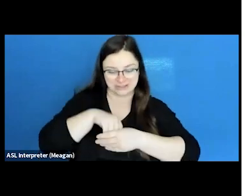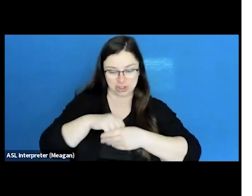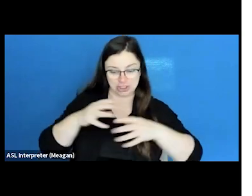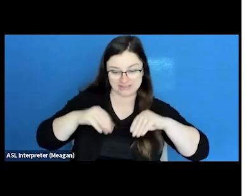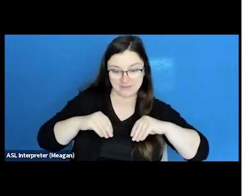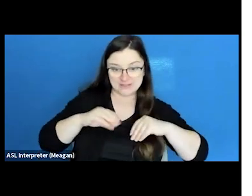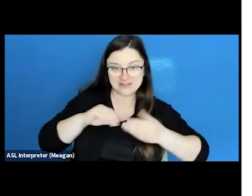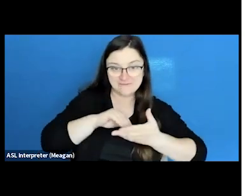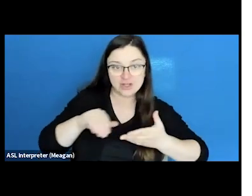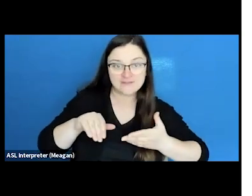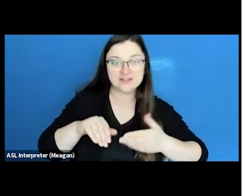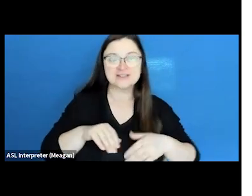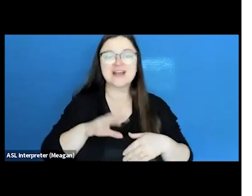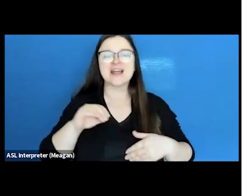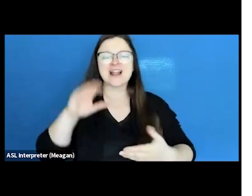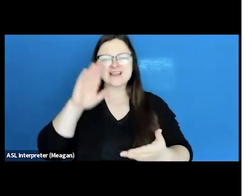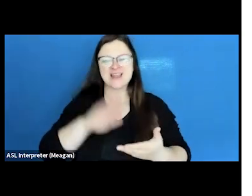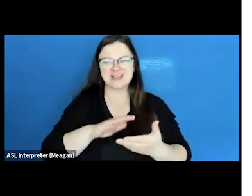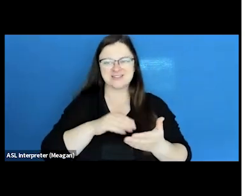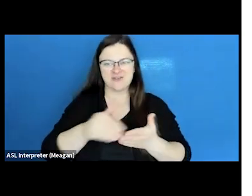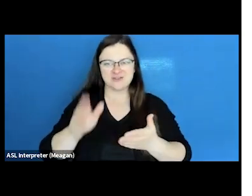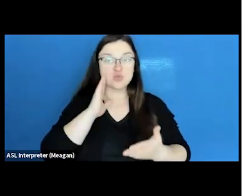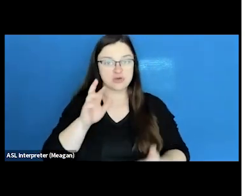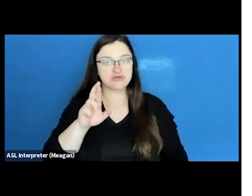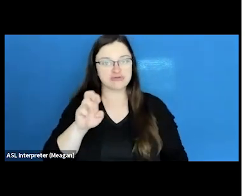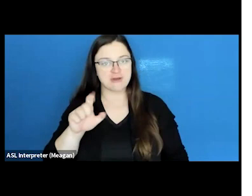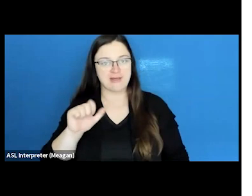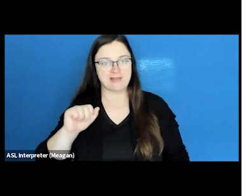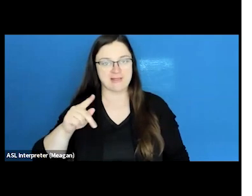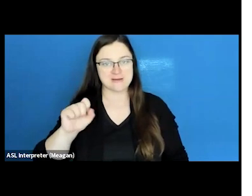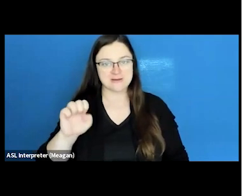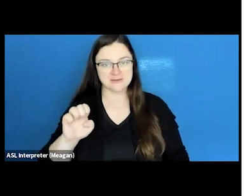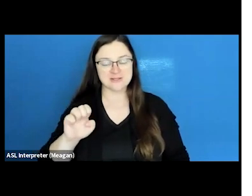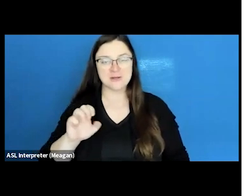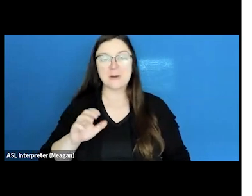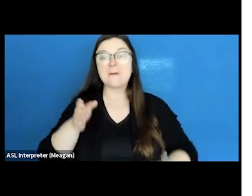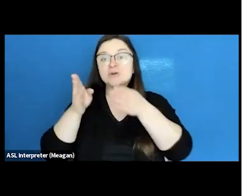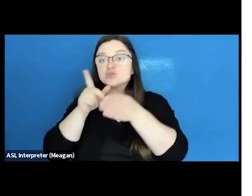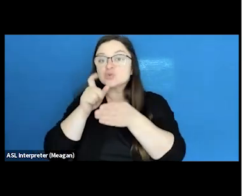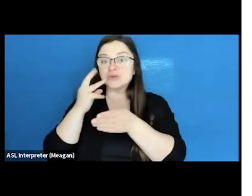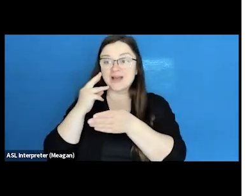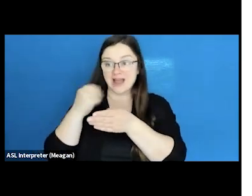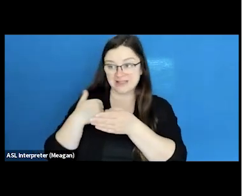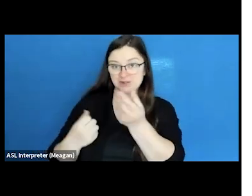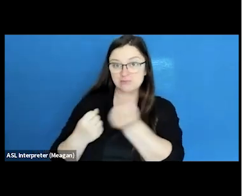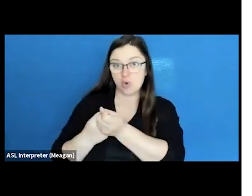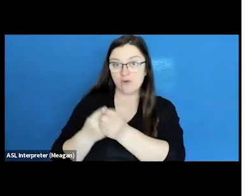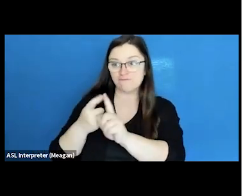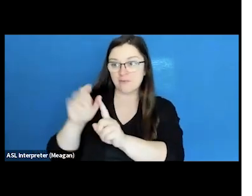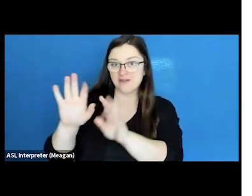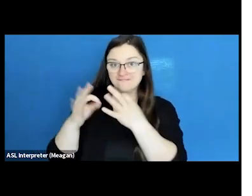forgiveness, and less likely relapse. A person who is supported in their recovery process by their